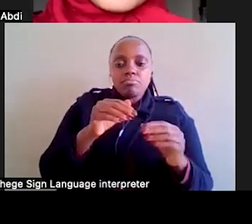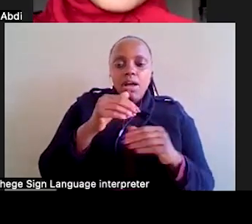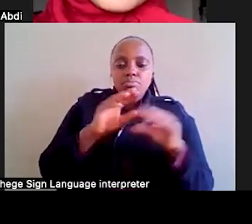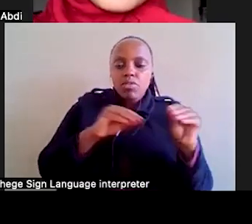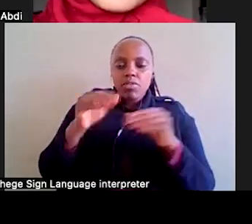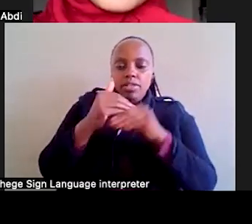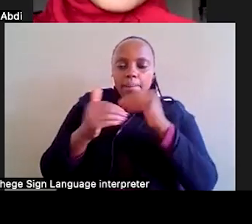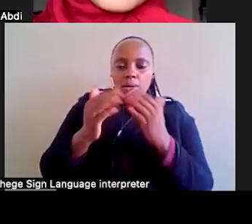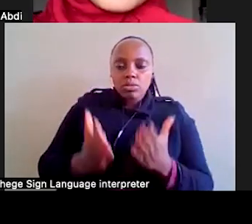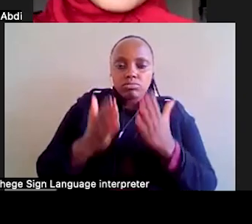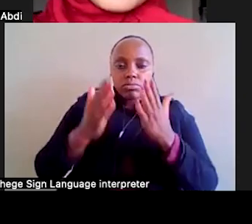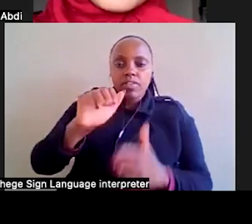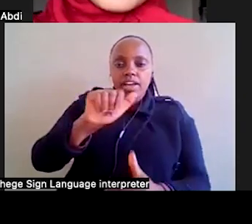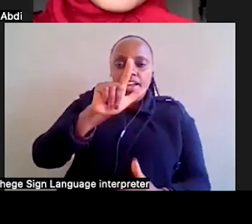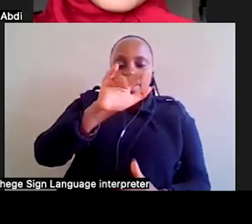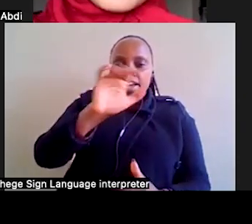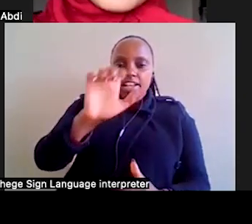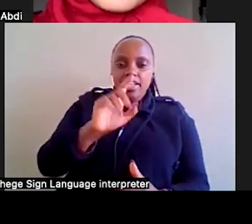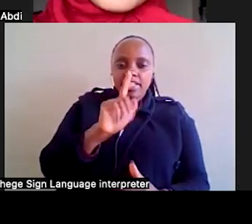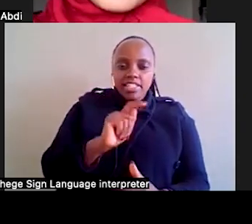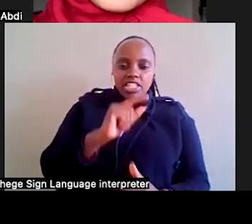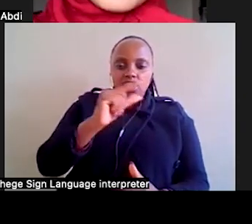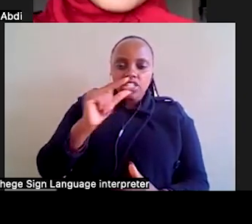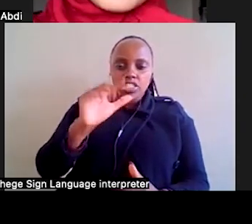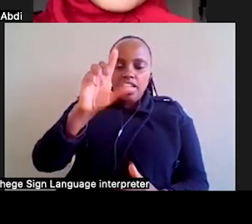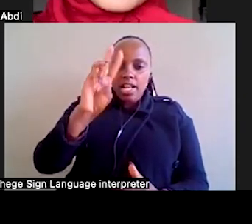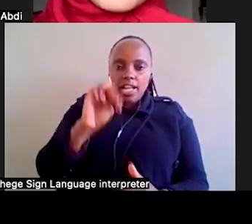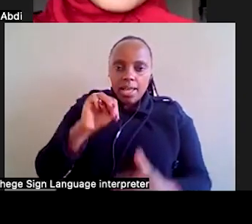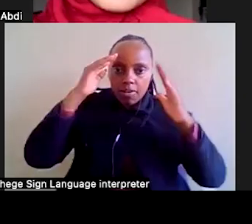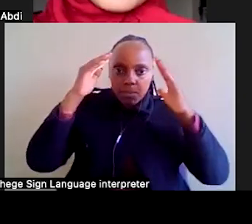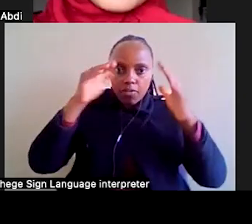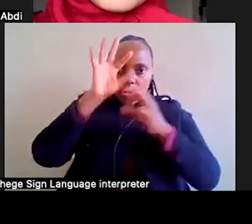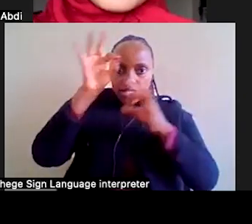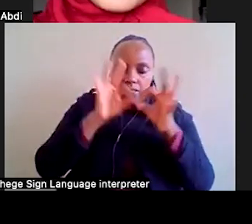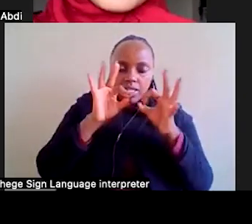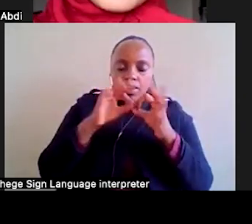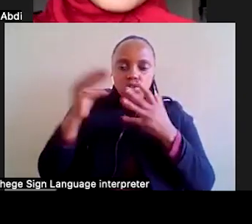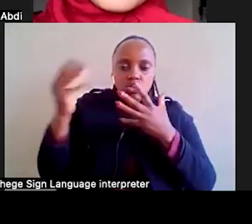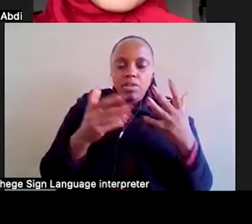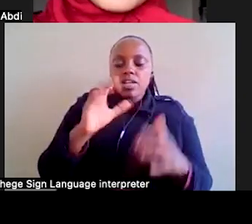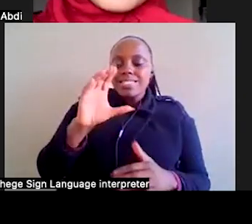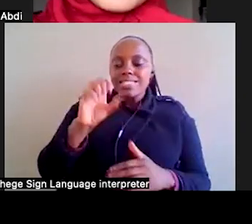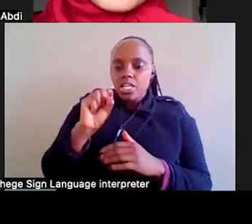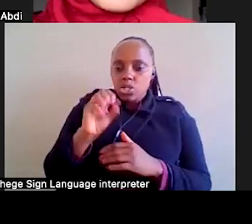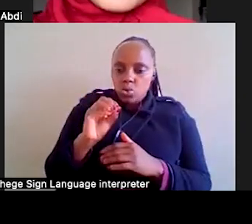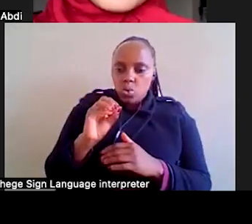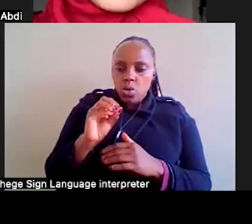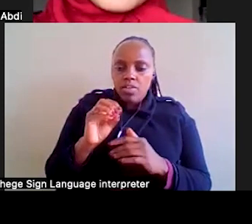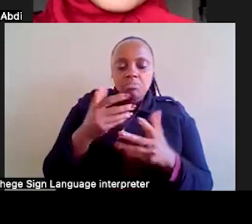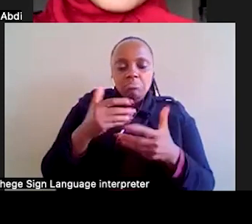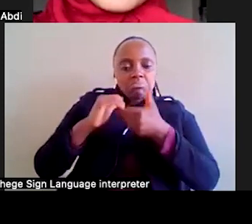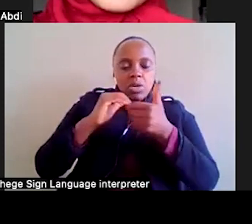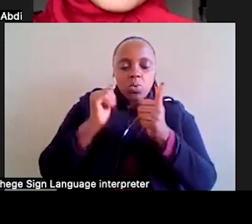to you, Alice. TGGLM has been keen to bring together CSOs engaging in